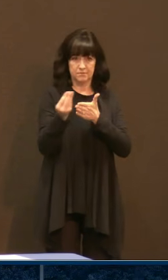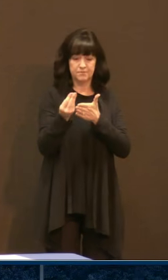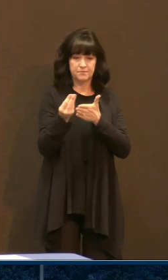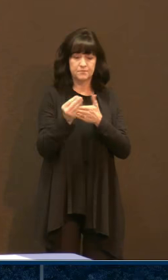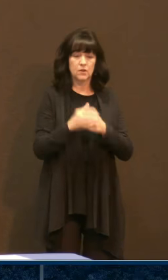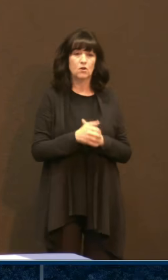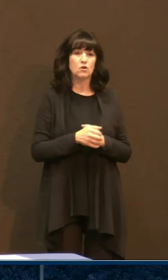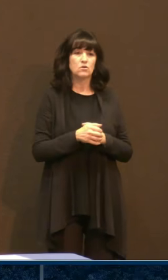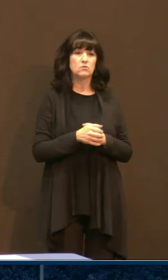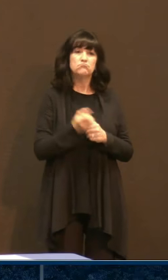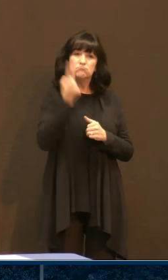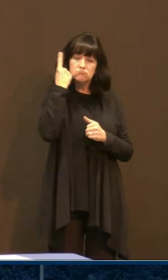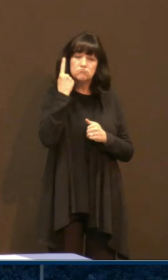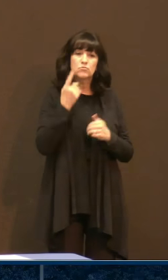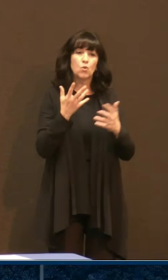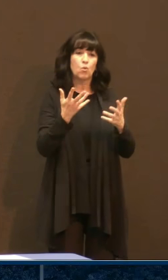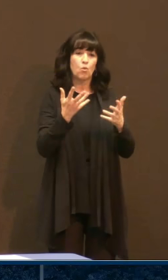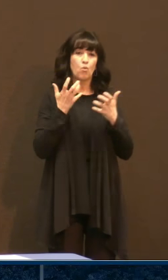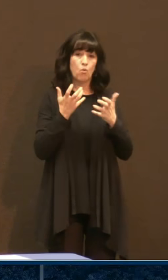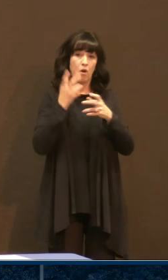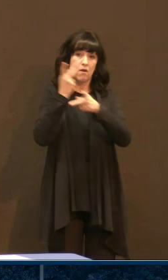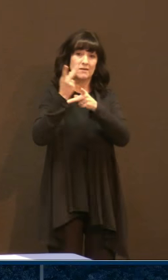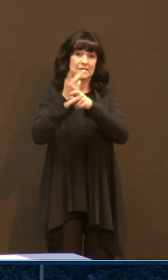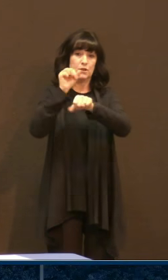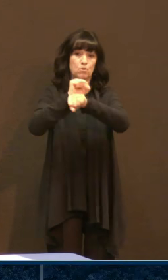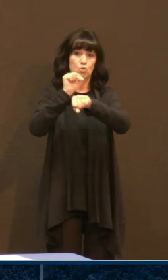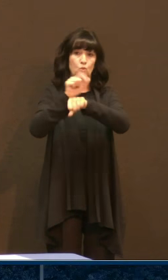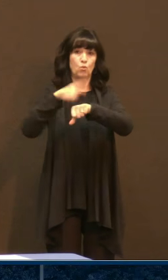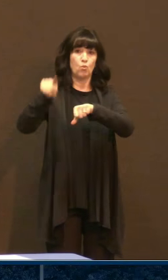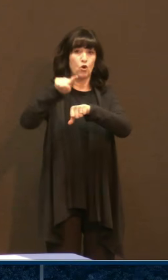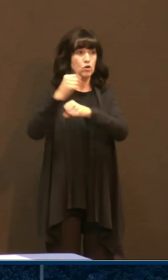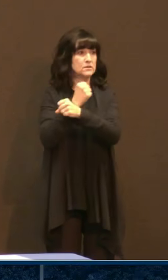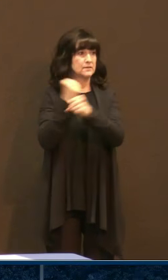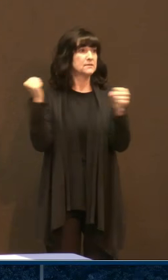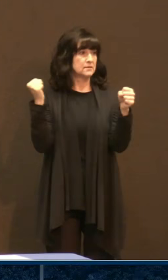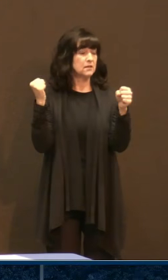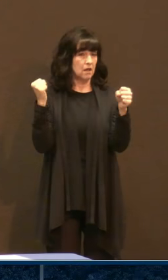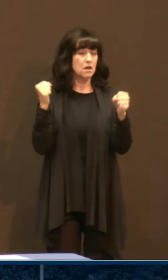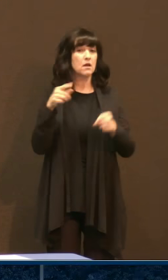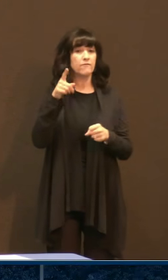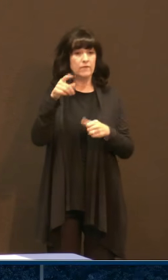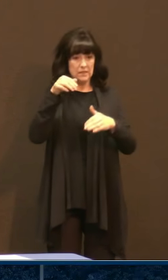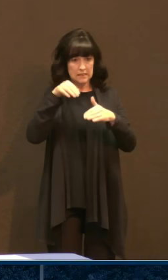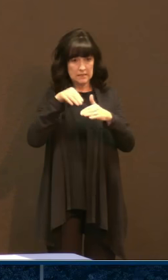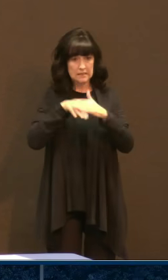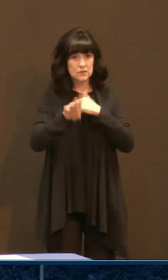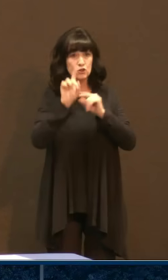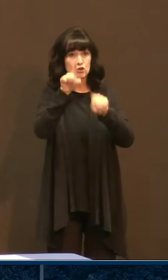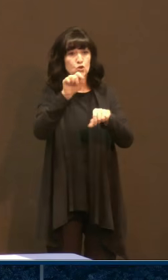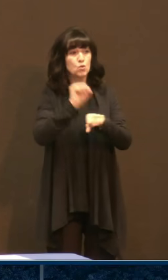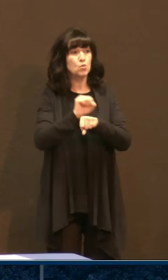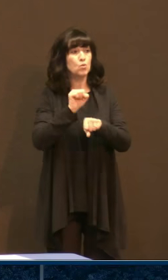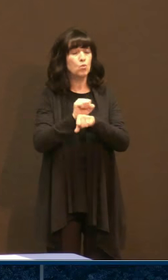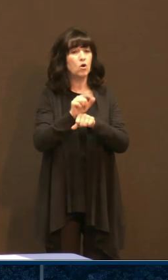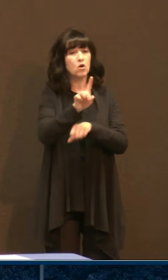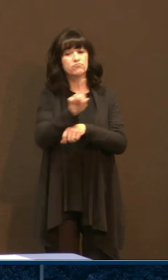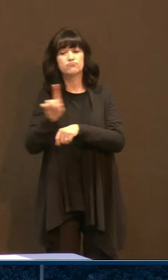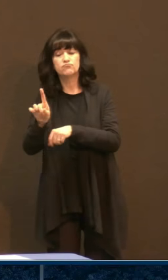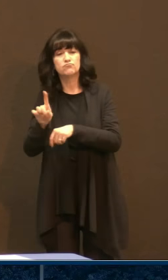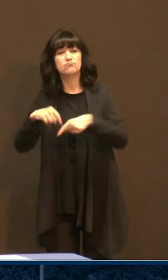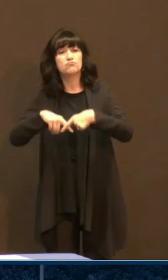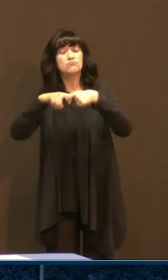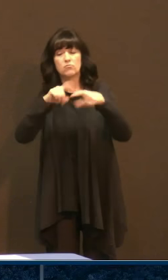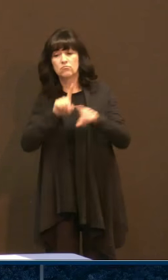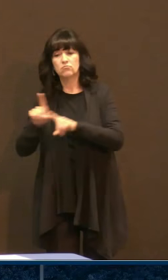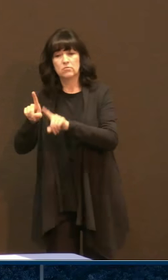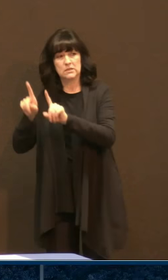safe, to test them as they're going into a shift. If they test positive, we know they're positive, and we'll